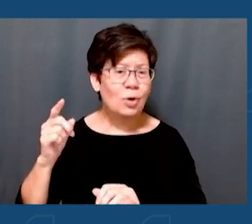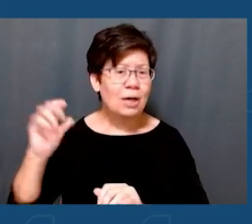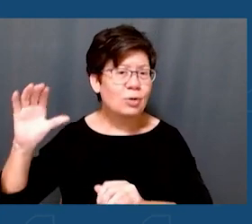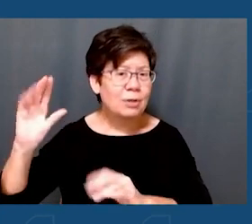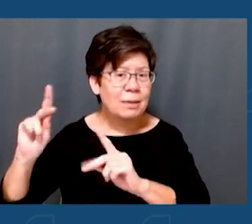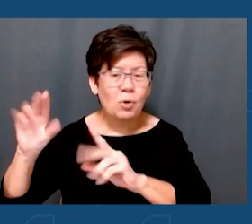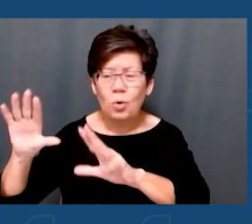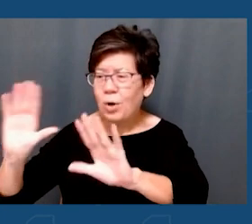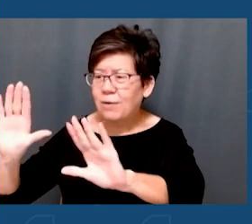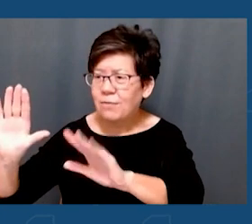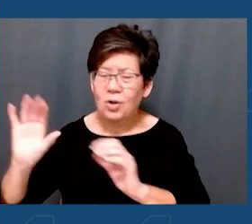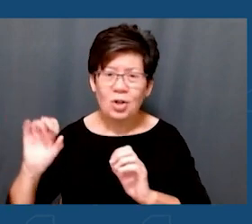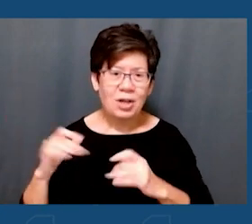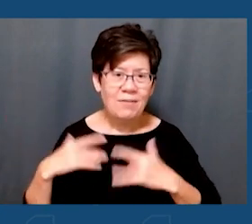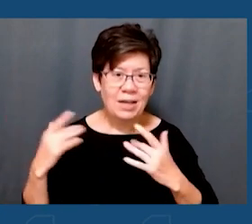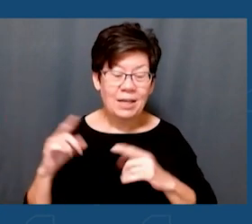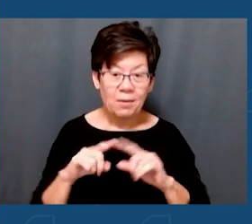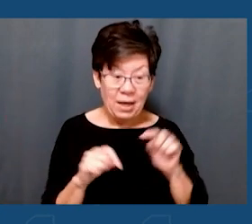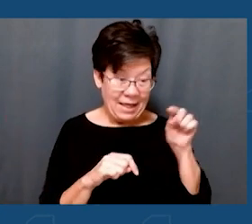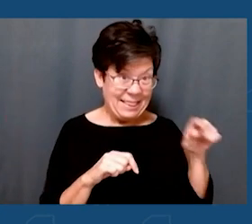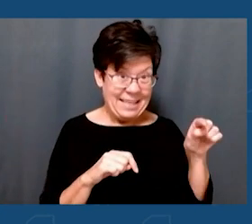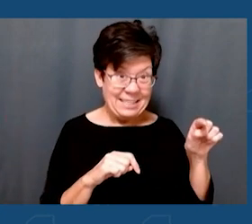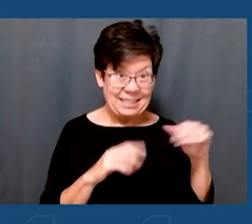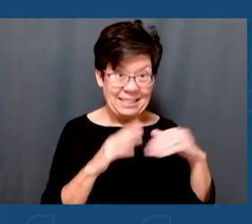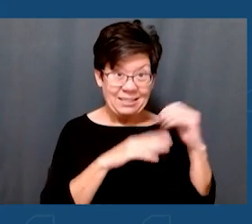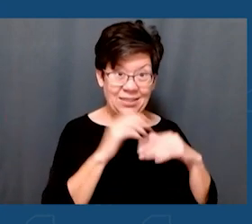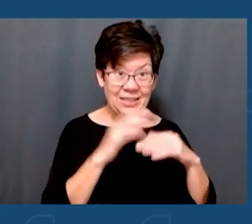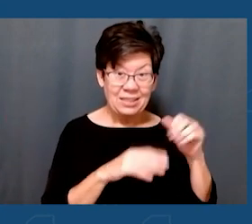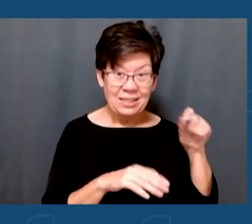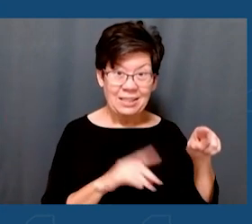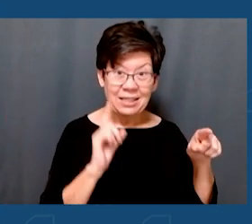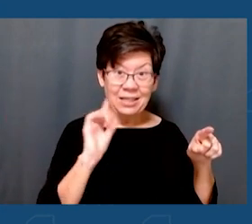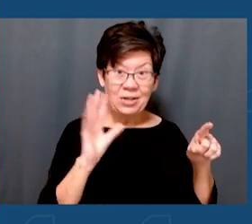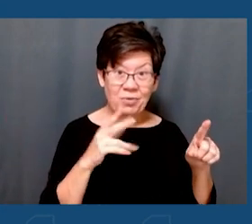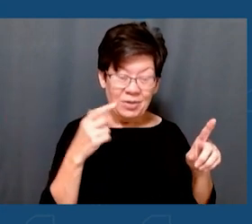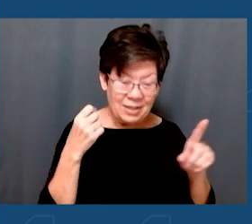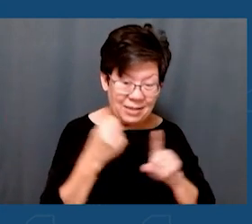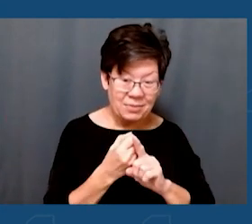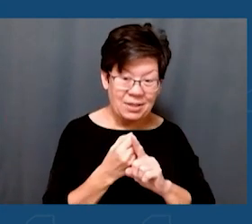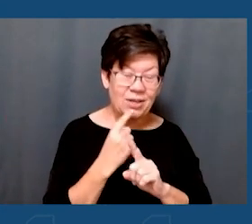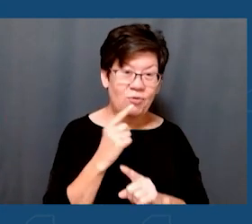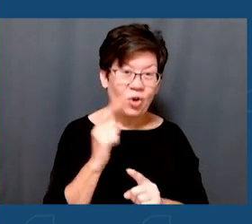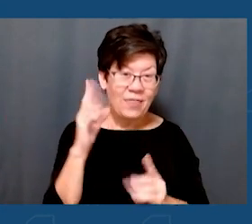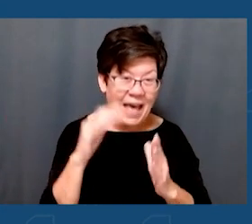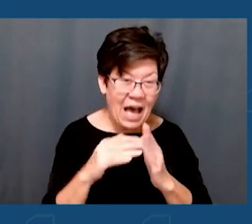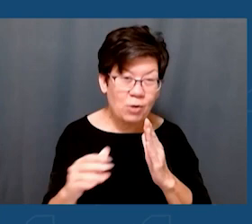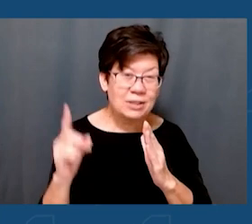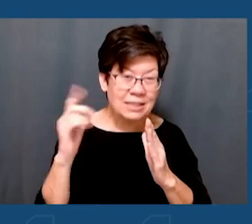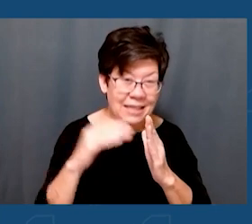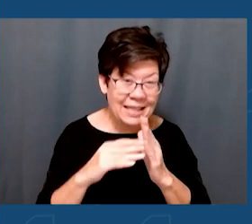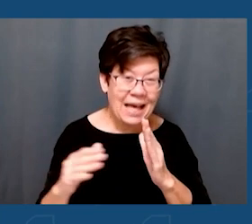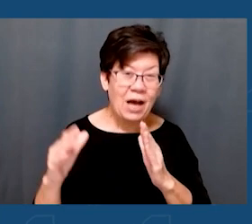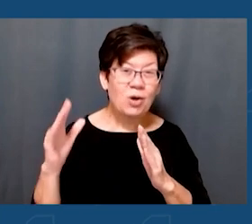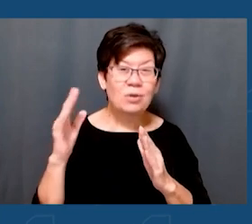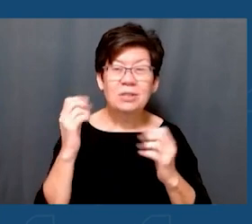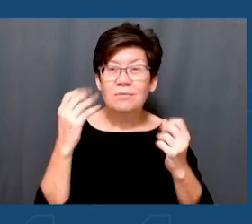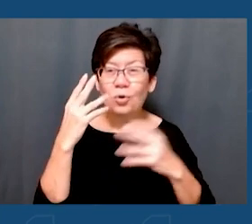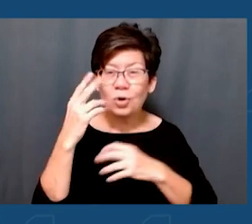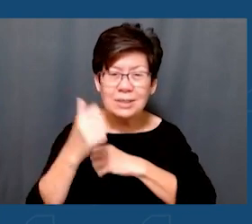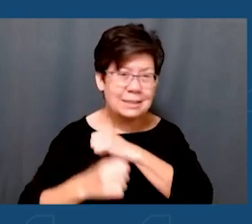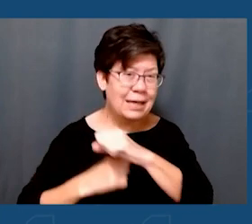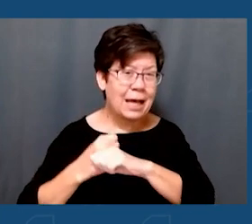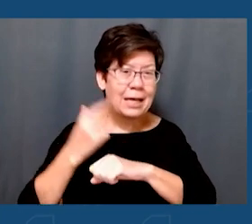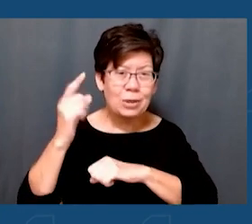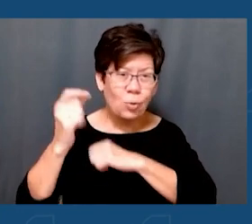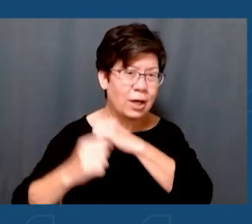But this facility will have an impact for thousands and thousands for decades to come. It